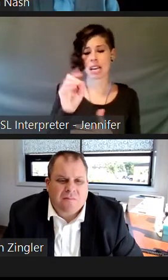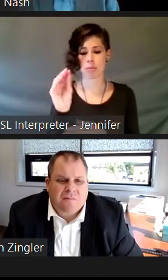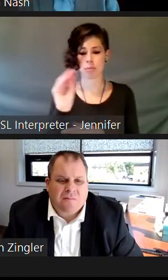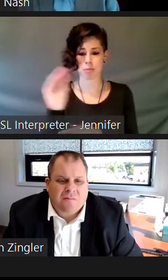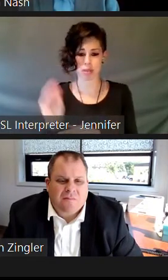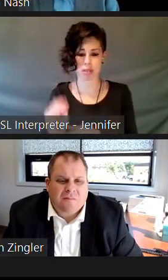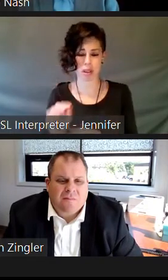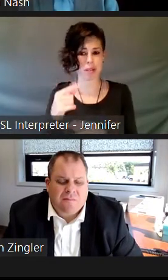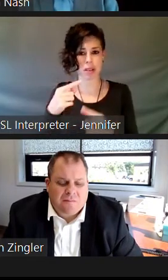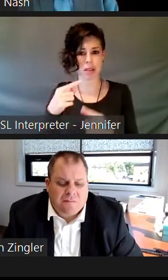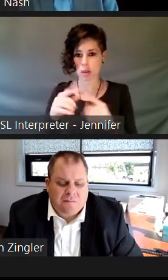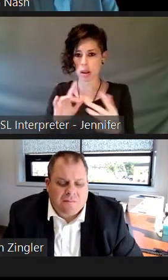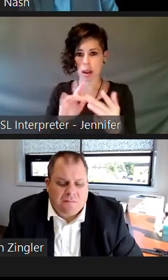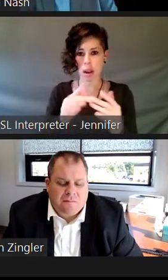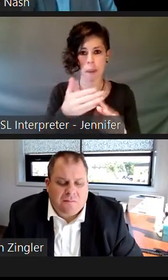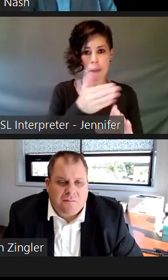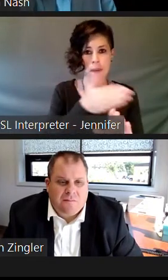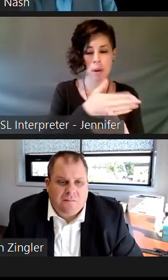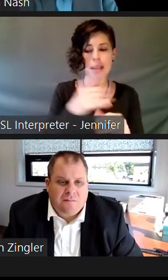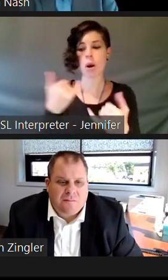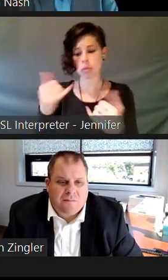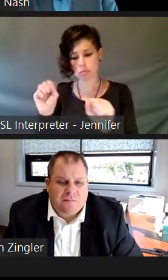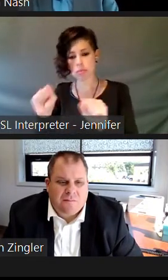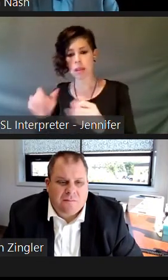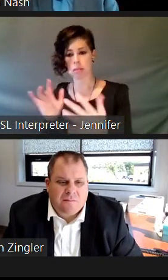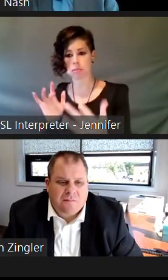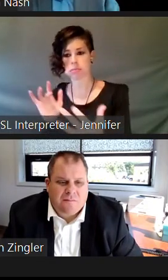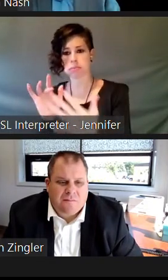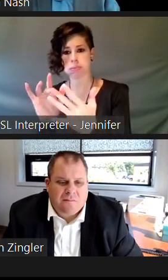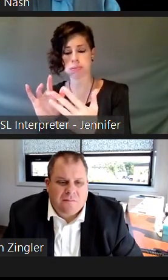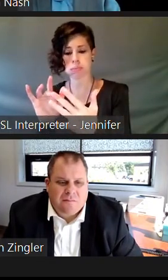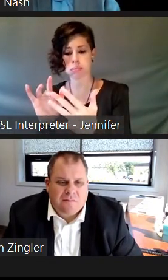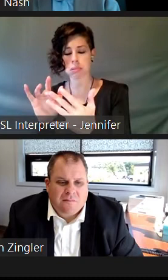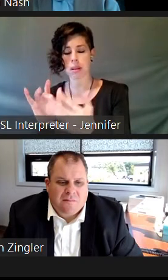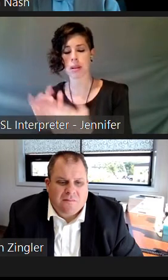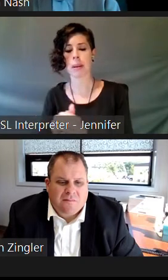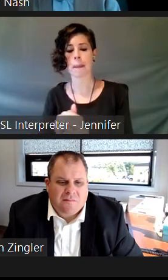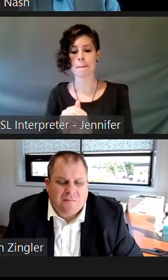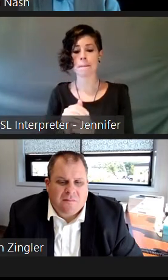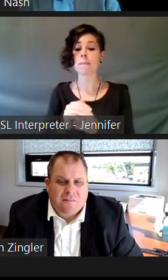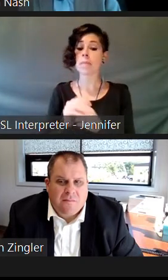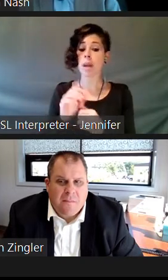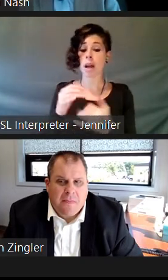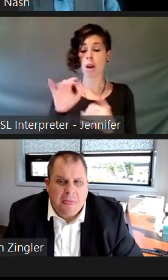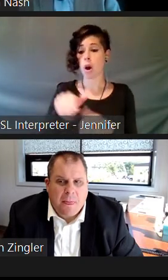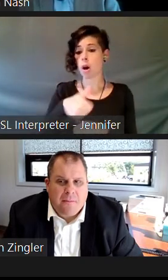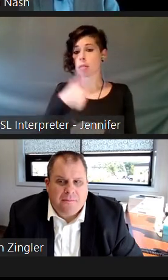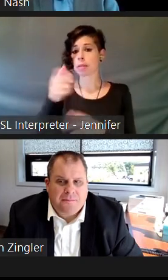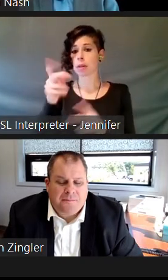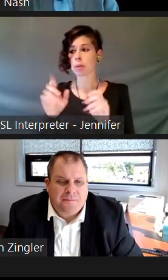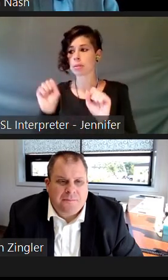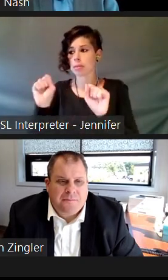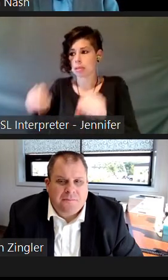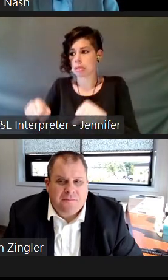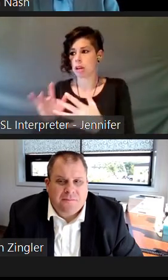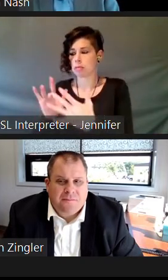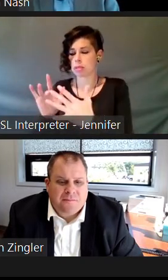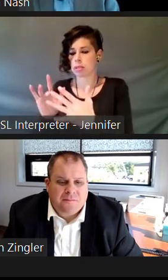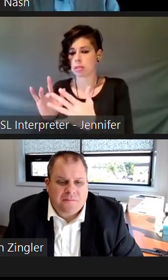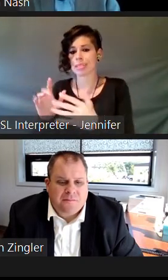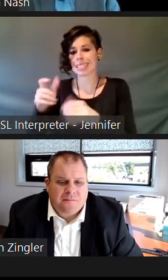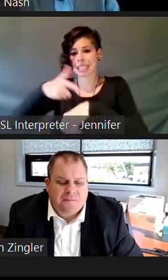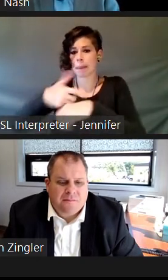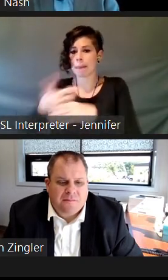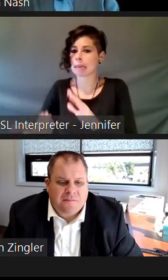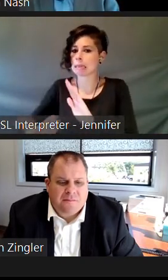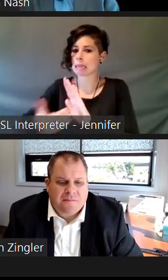and to reach in the first place. You know, and also all of those that we did, and it's time to do it again. This becomes a